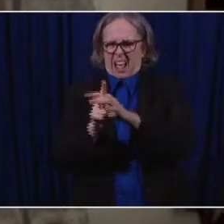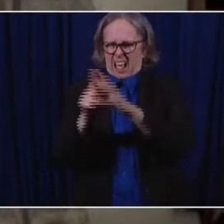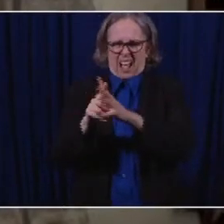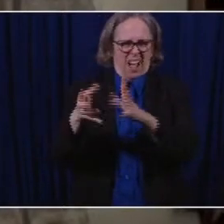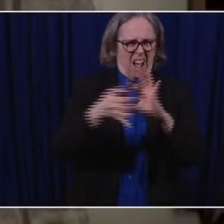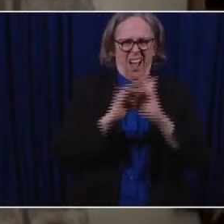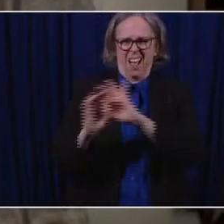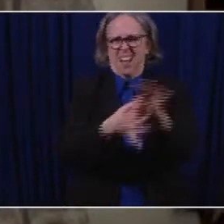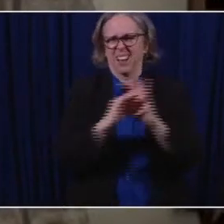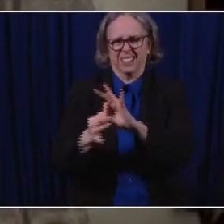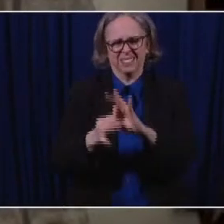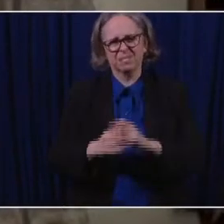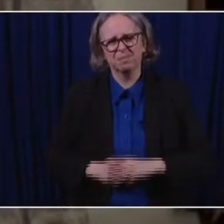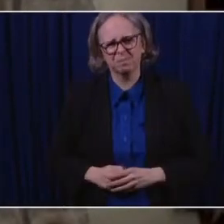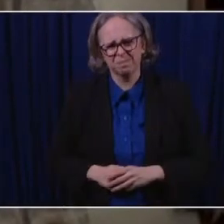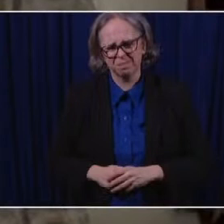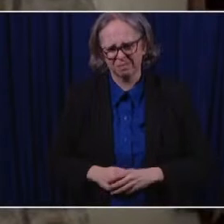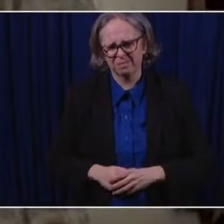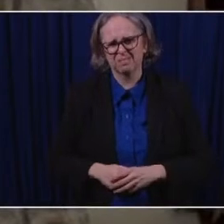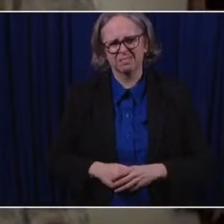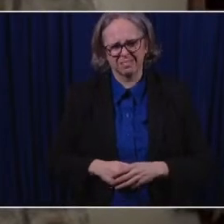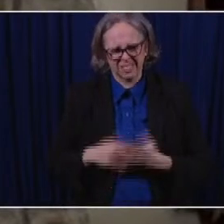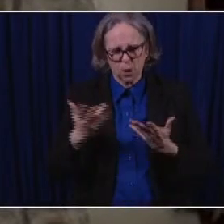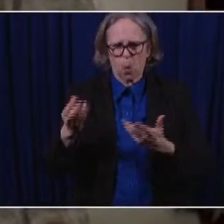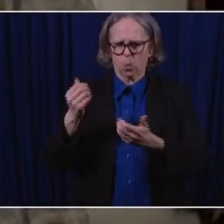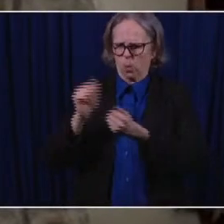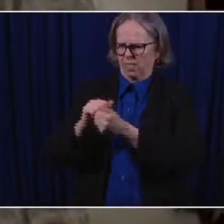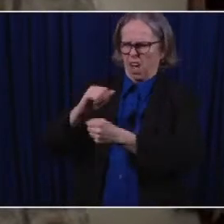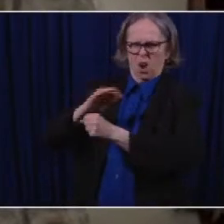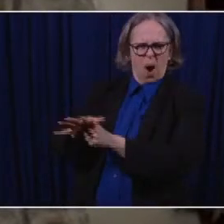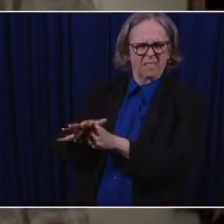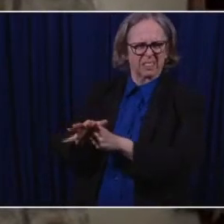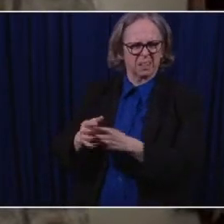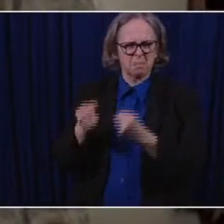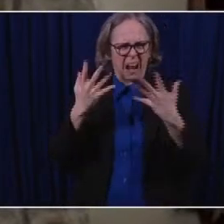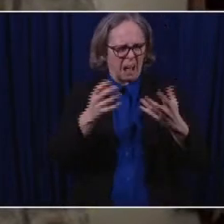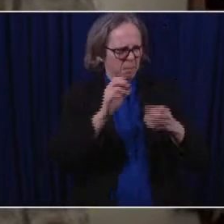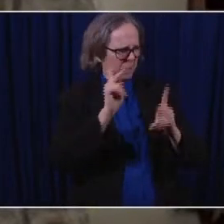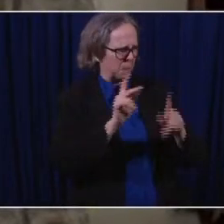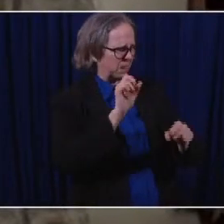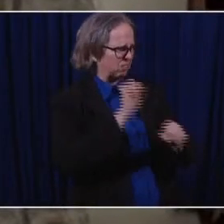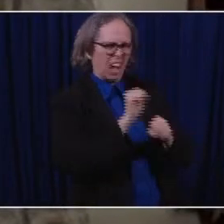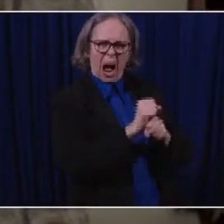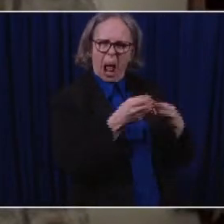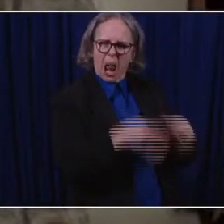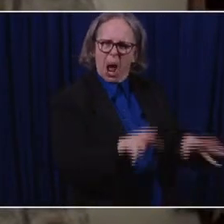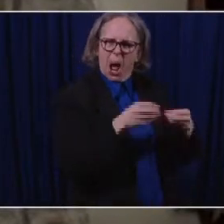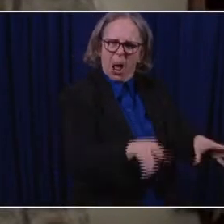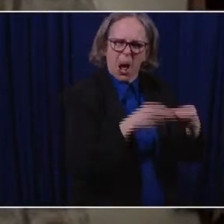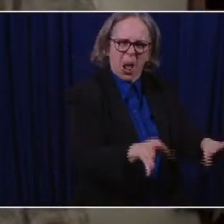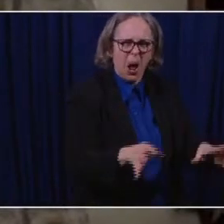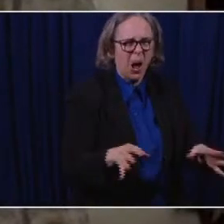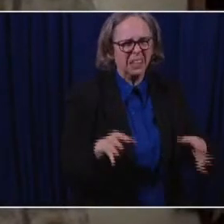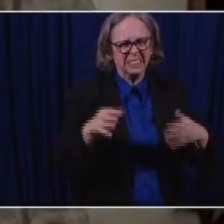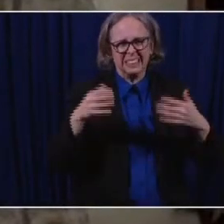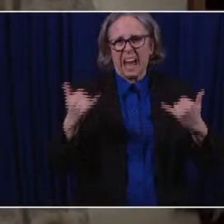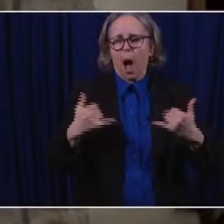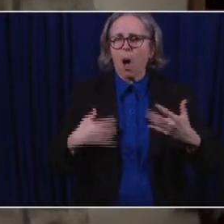and combination of significant, professional fraudsters out there,